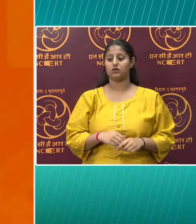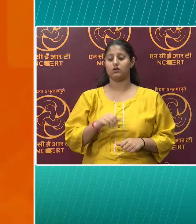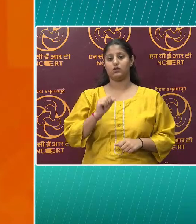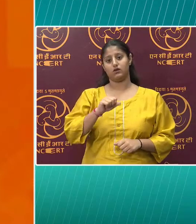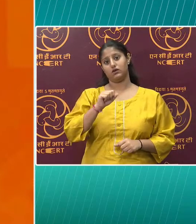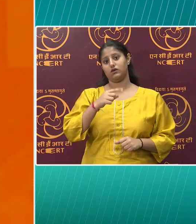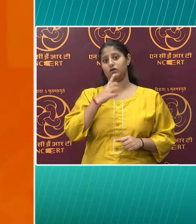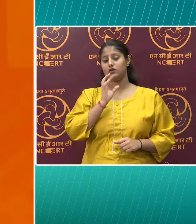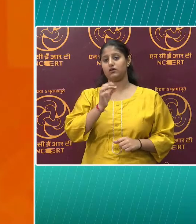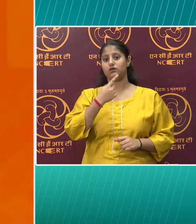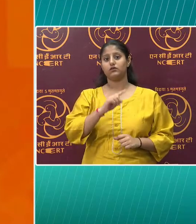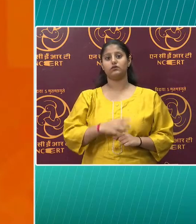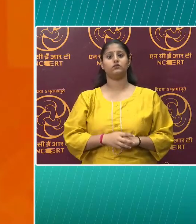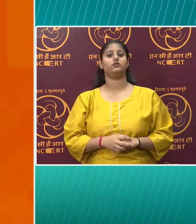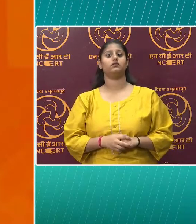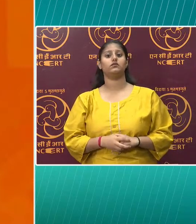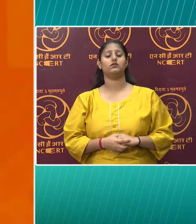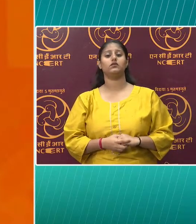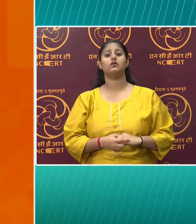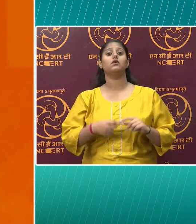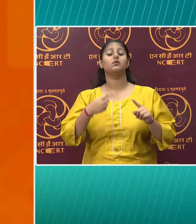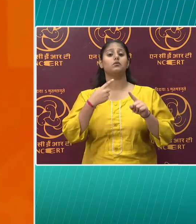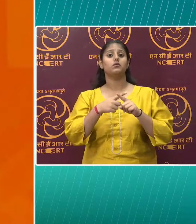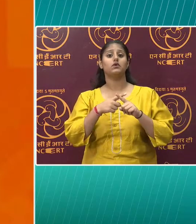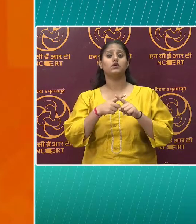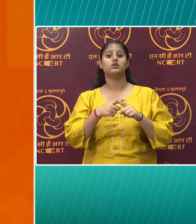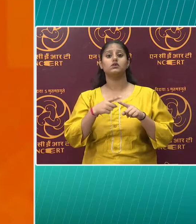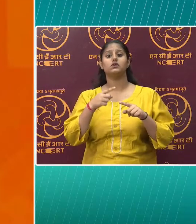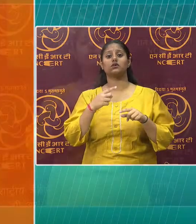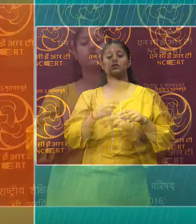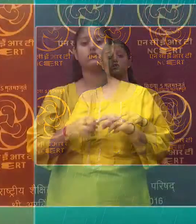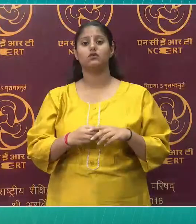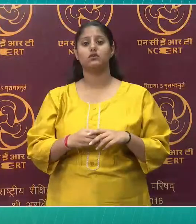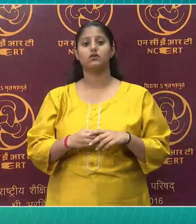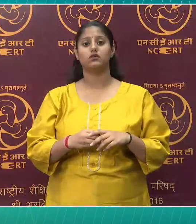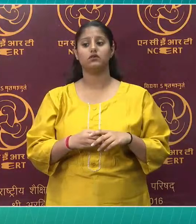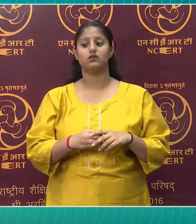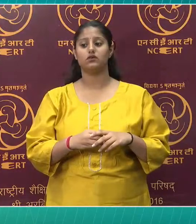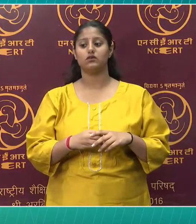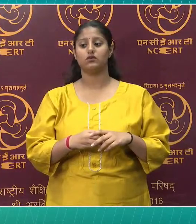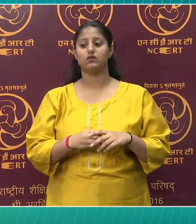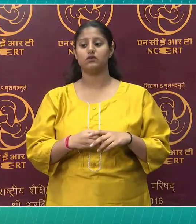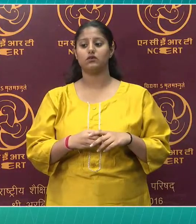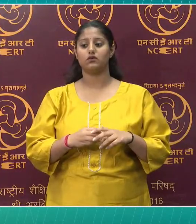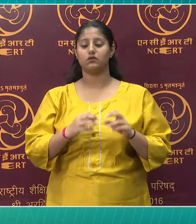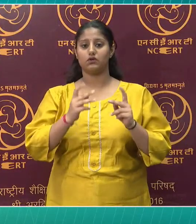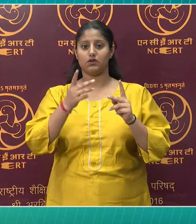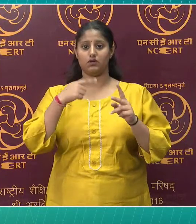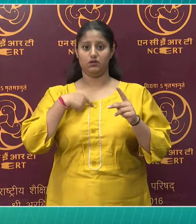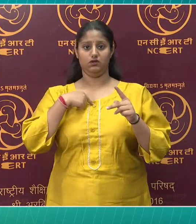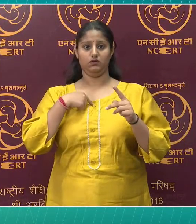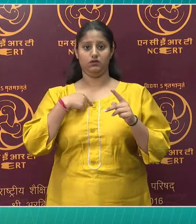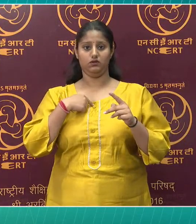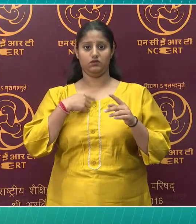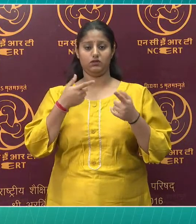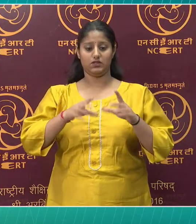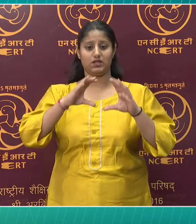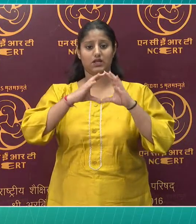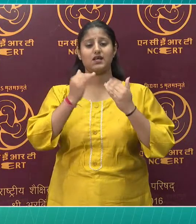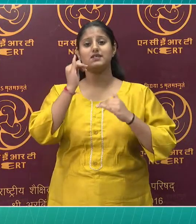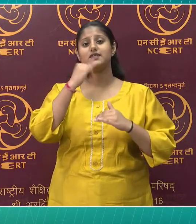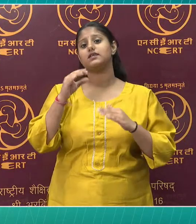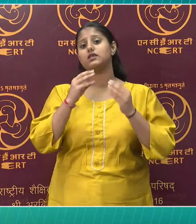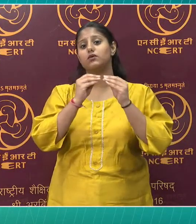book that we And have developed, and then for the 8. if you could So tell now us coming, what is in the grade 6